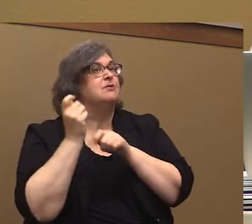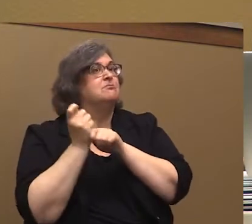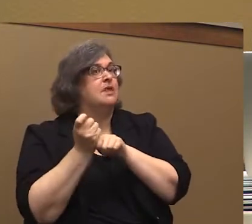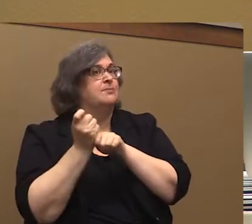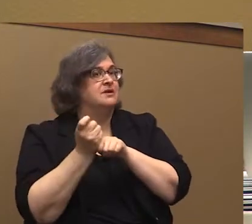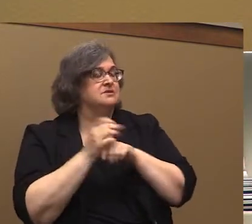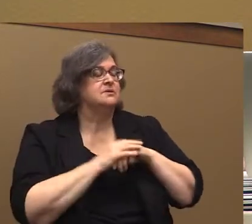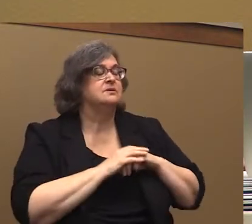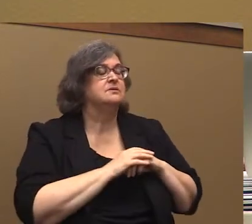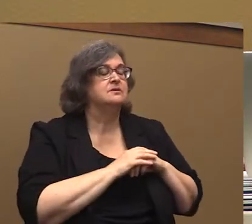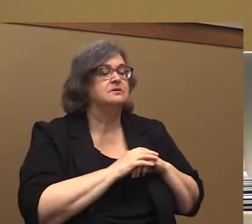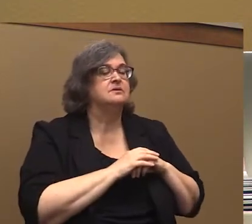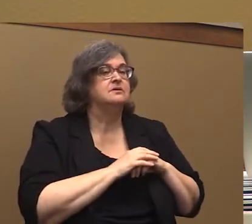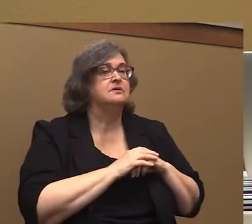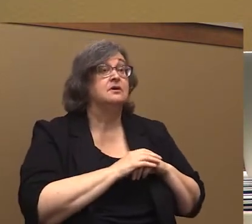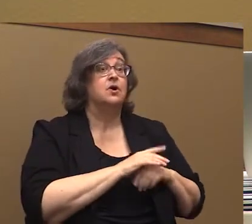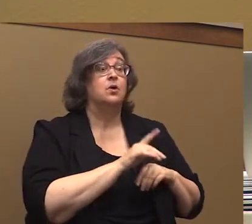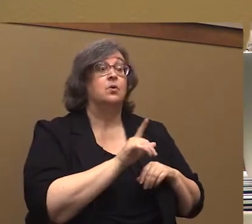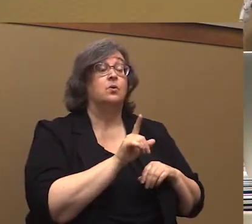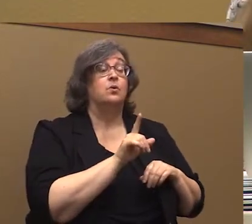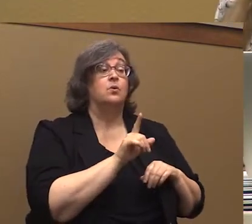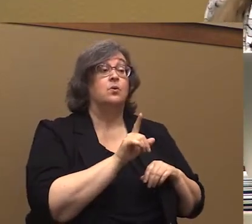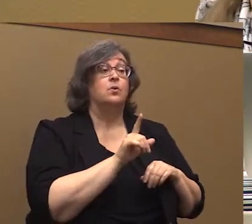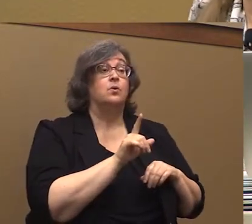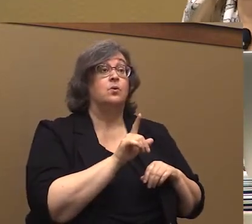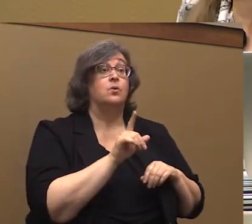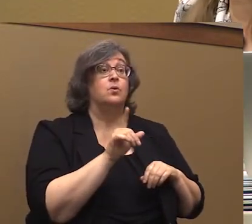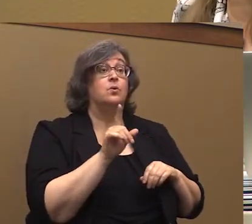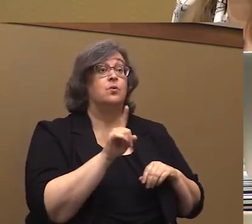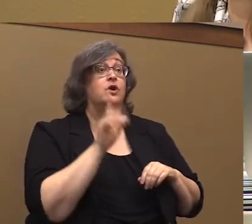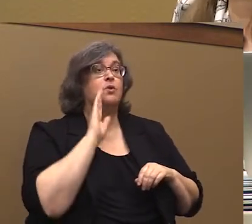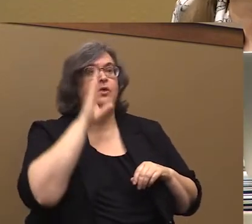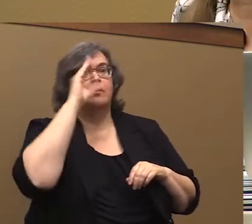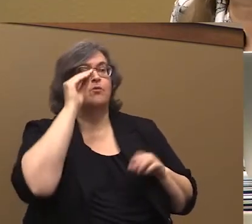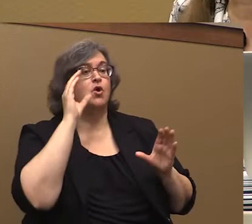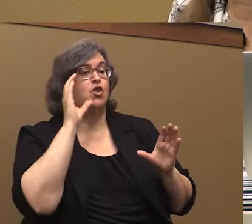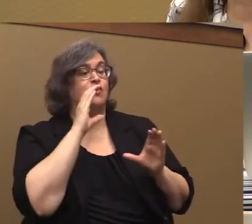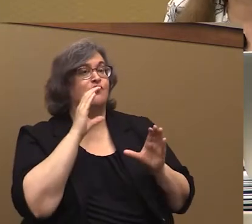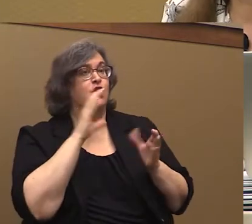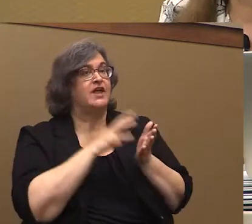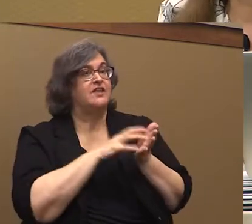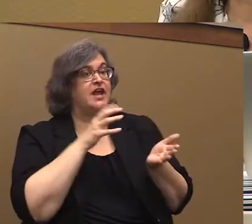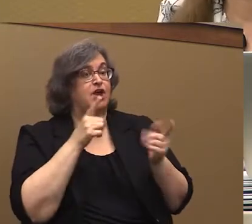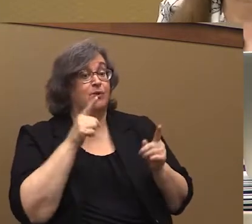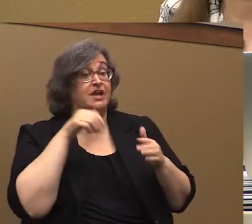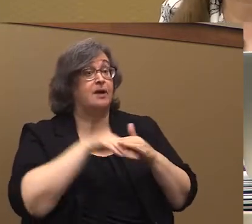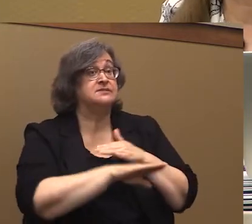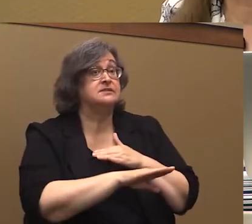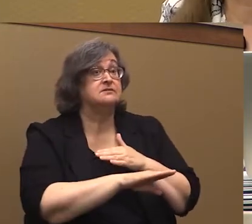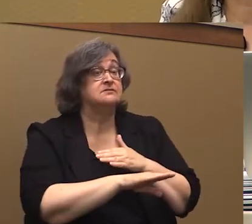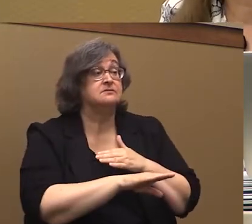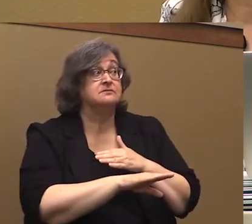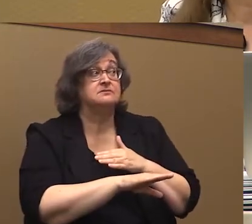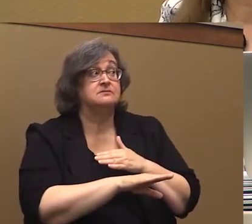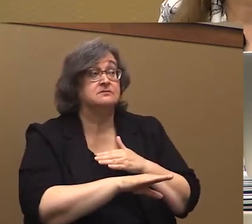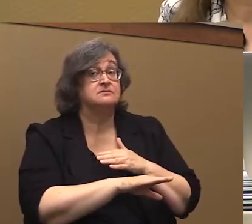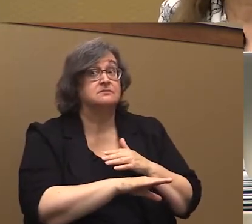outside playing baseball. Where will he look for the cake when he comes back